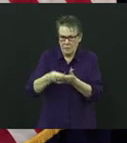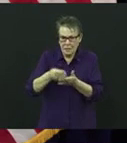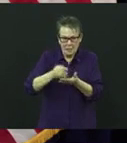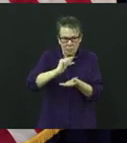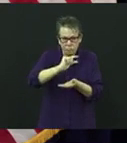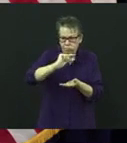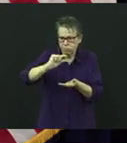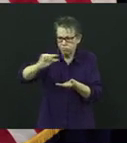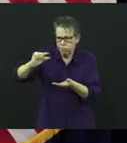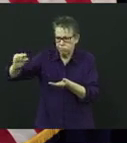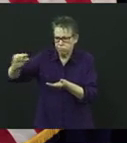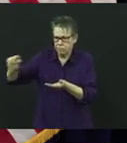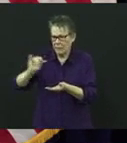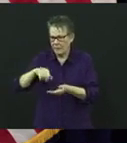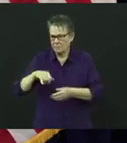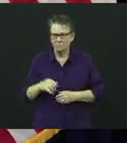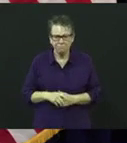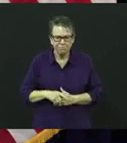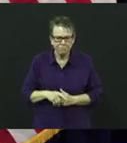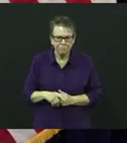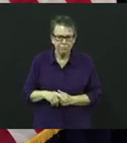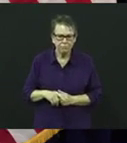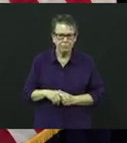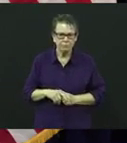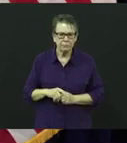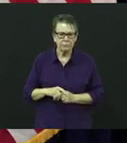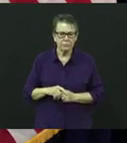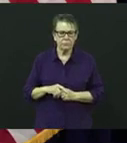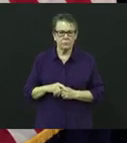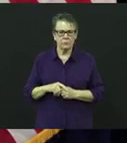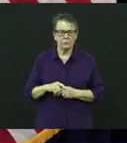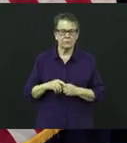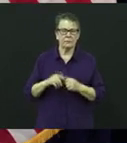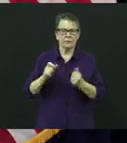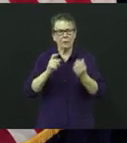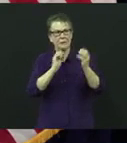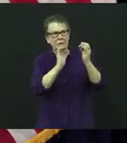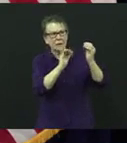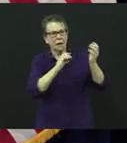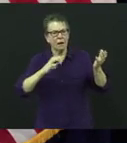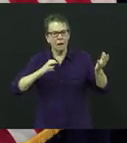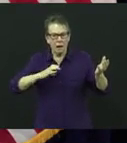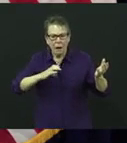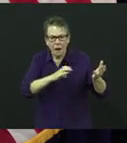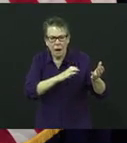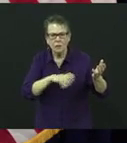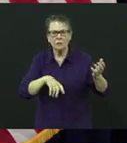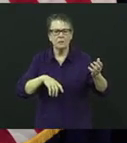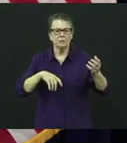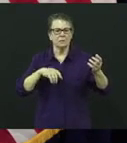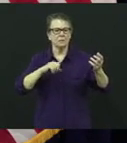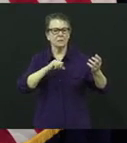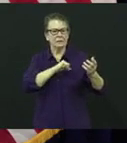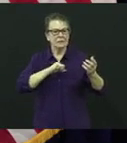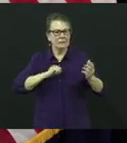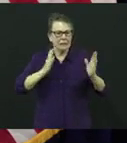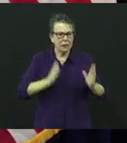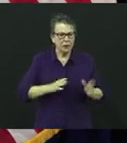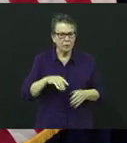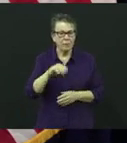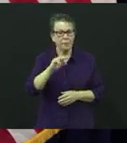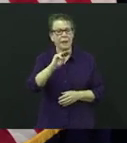our congressional delegation. Most recently, just got off a call with Senator Bob Menendez. Cory Booker just reached out a moment ago